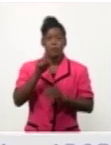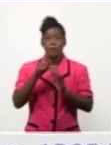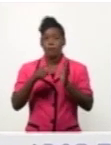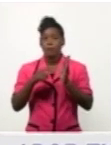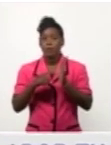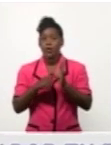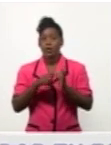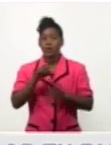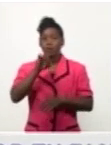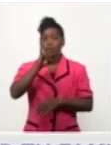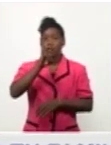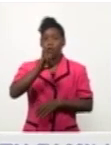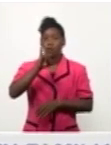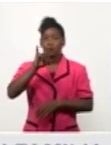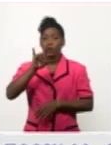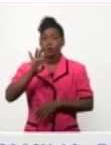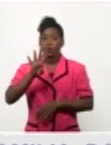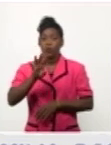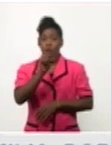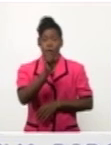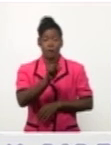Thus,